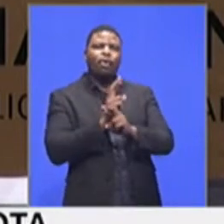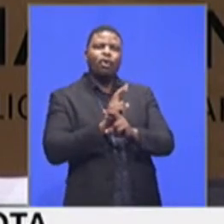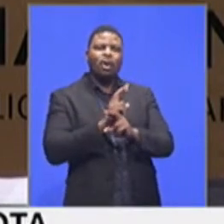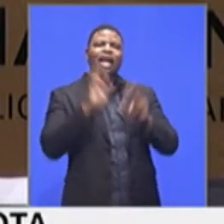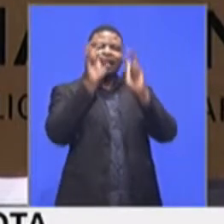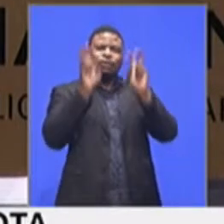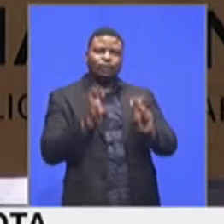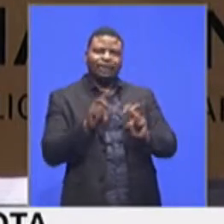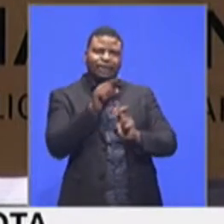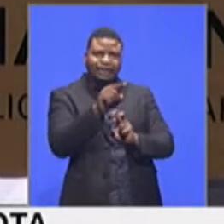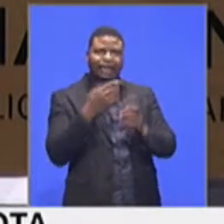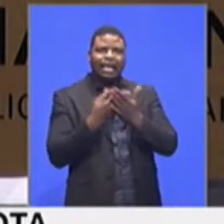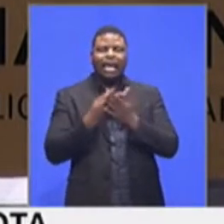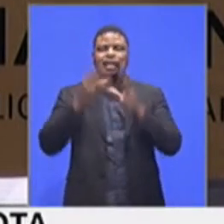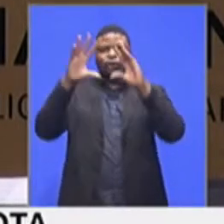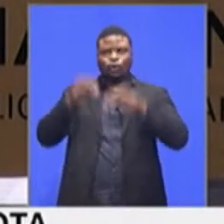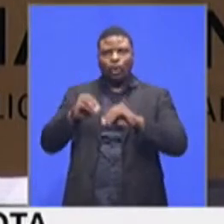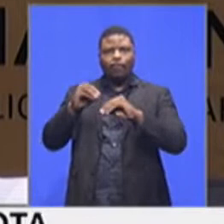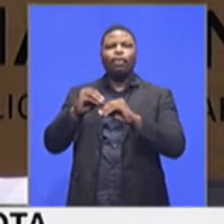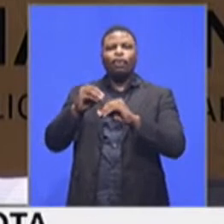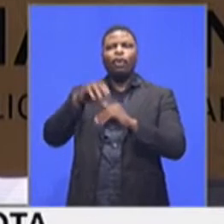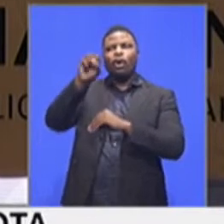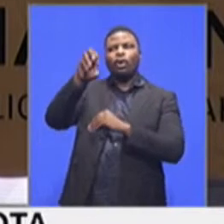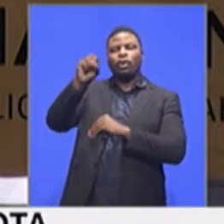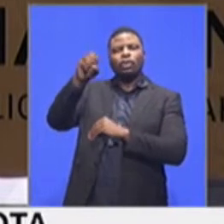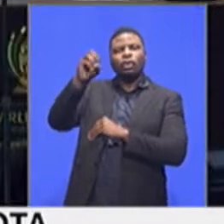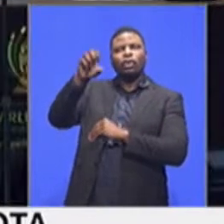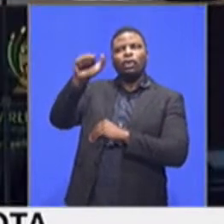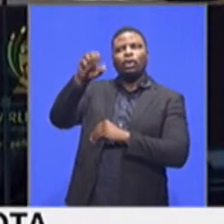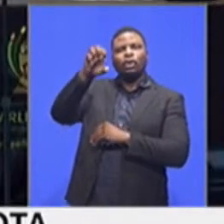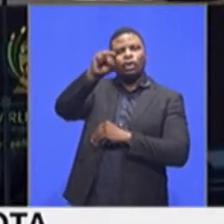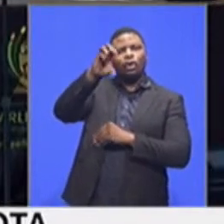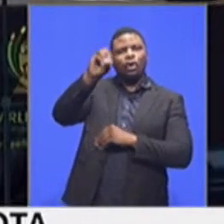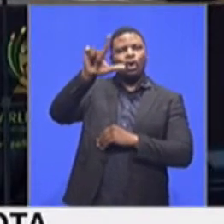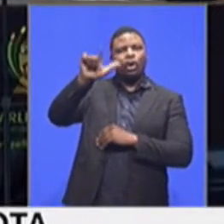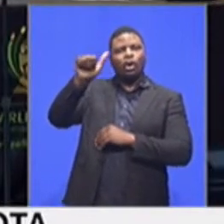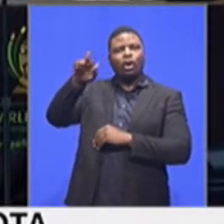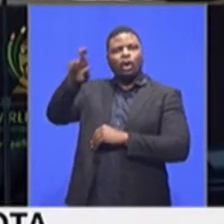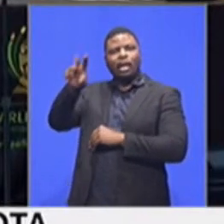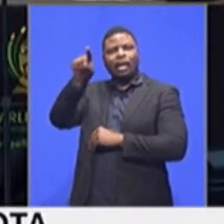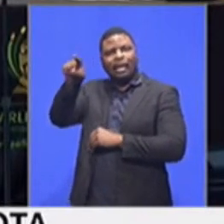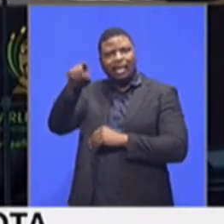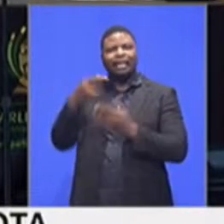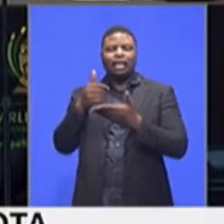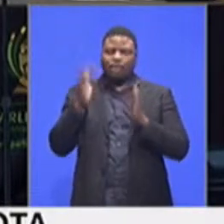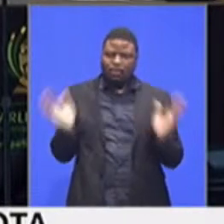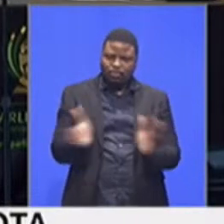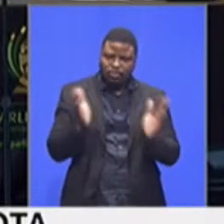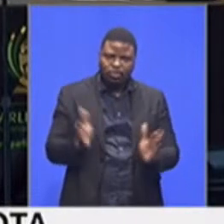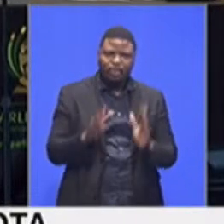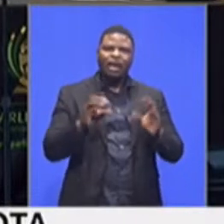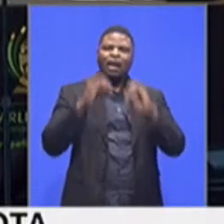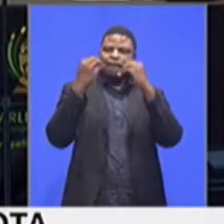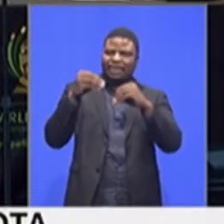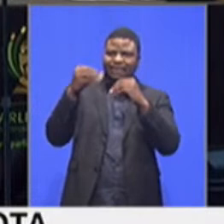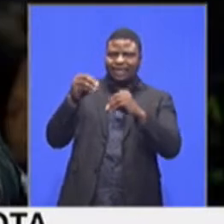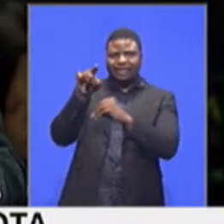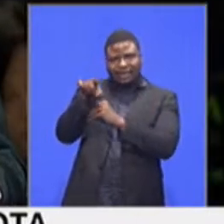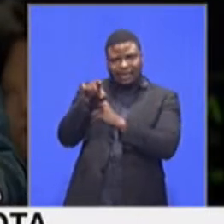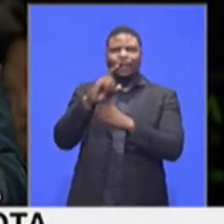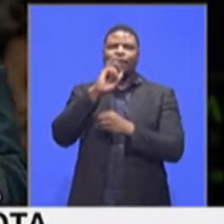rooftop solars, and address energy-related constraints experienced by small and medium enterprises. Government